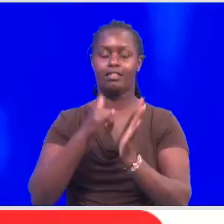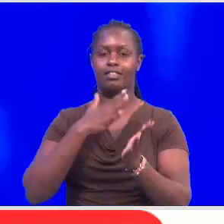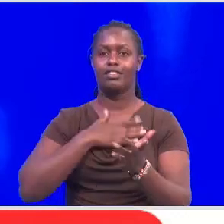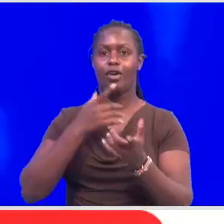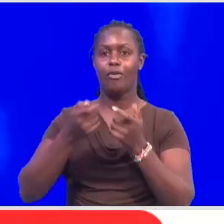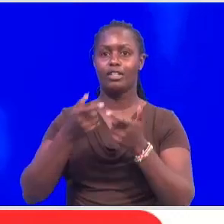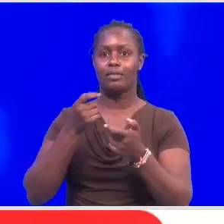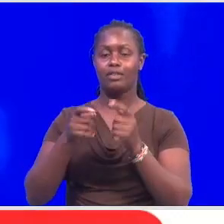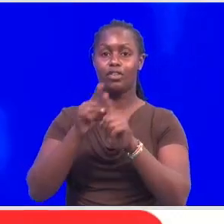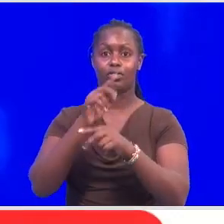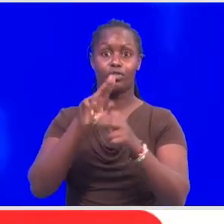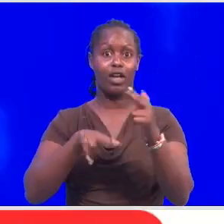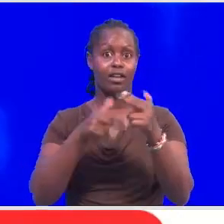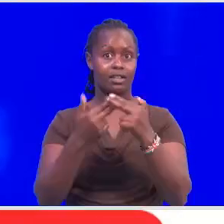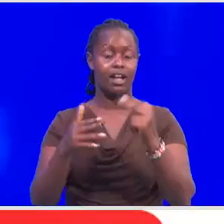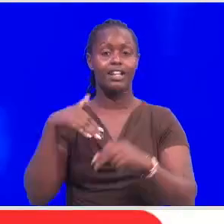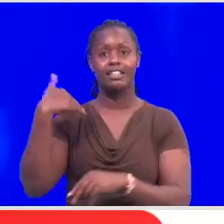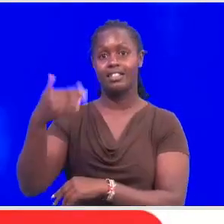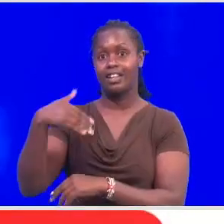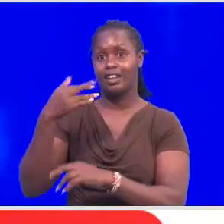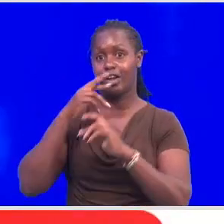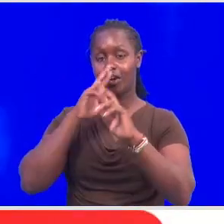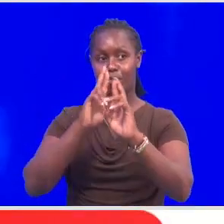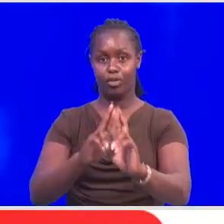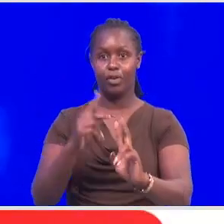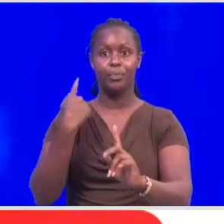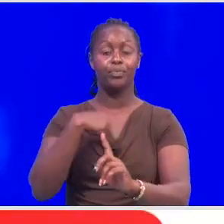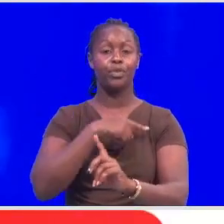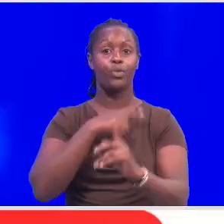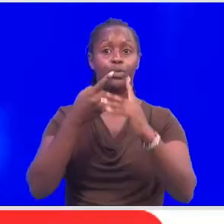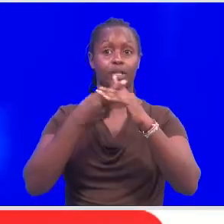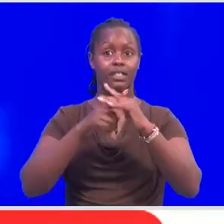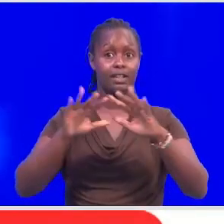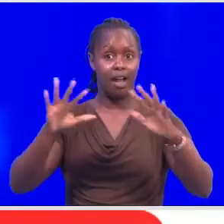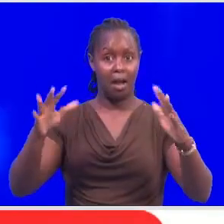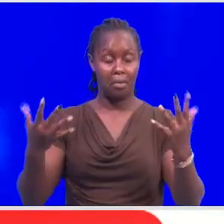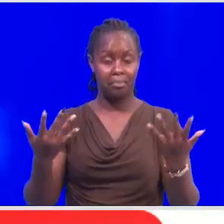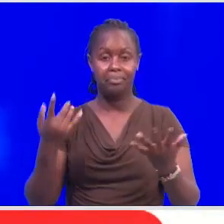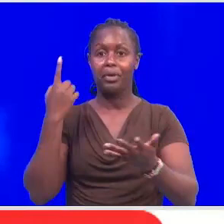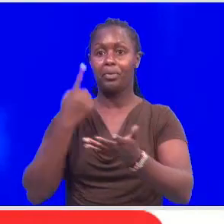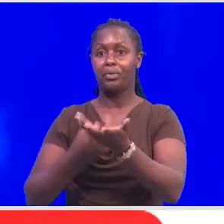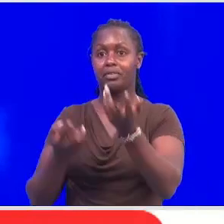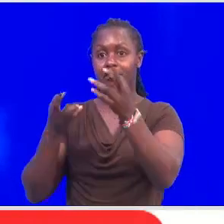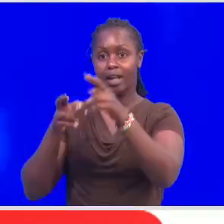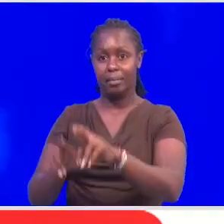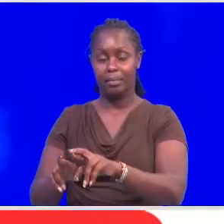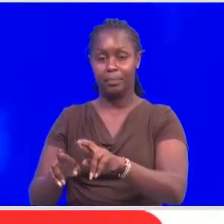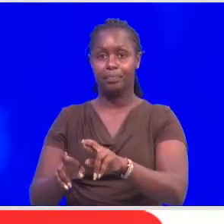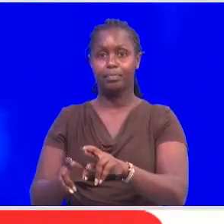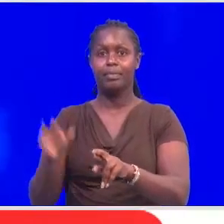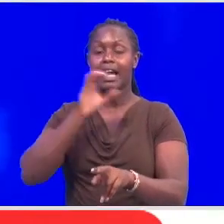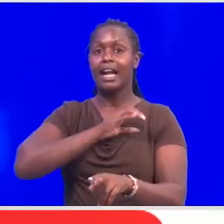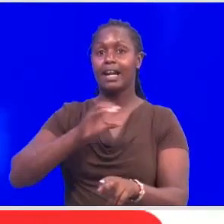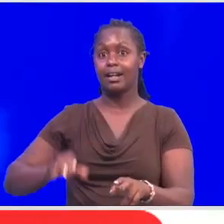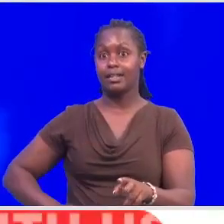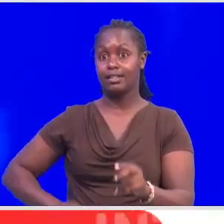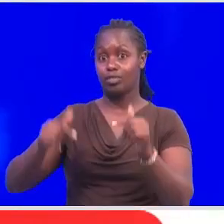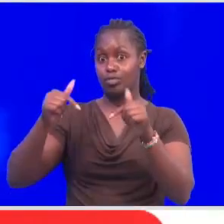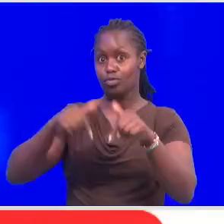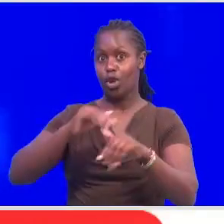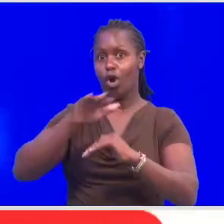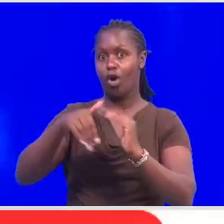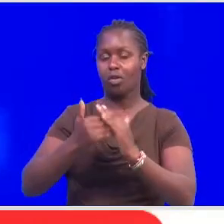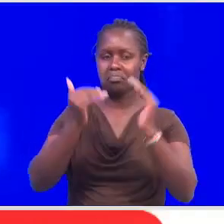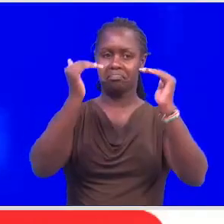is Daily Report. And so we kickstart by taking a look at what has played out. And Christian faithfuls are today congregated